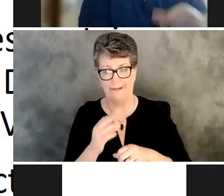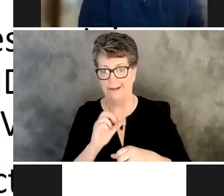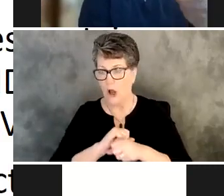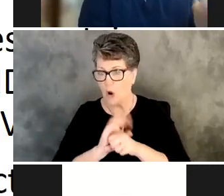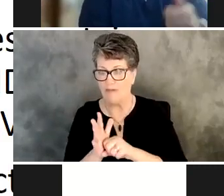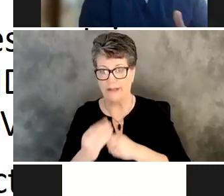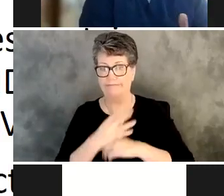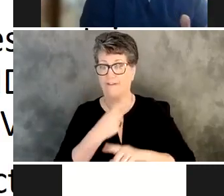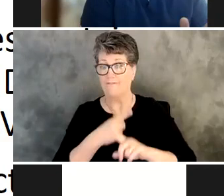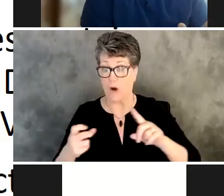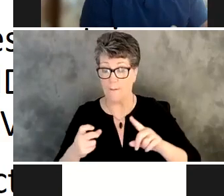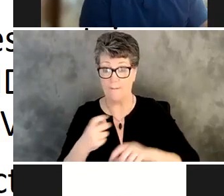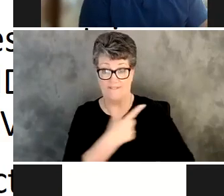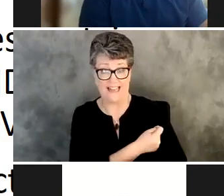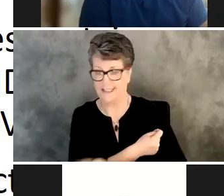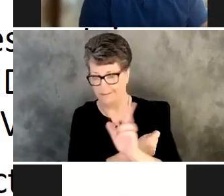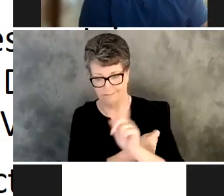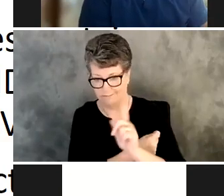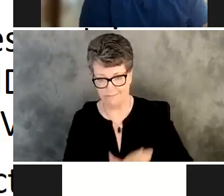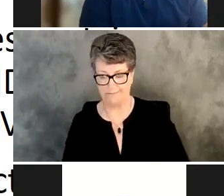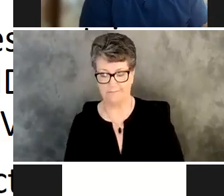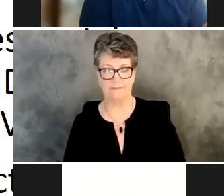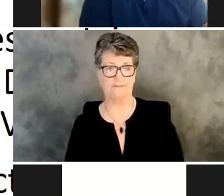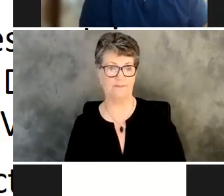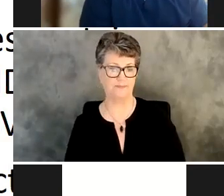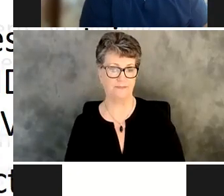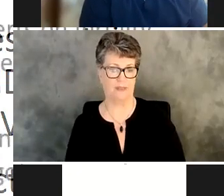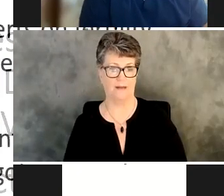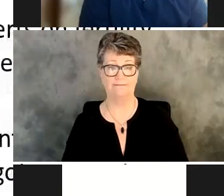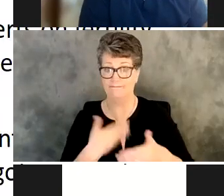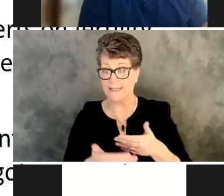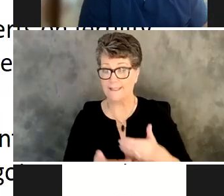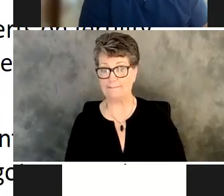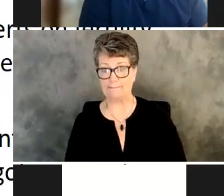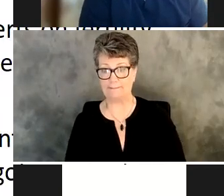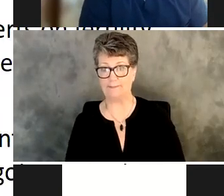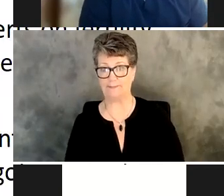destroys those instructions after it's done with it. Next slide.